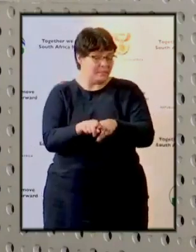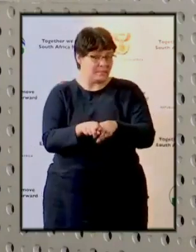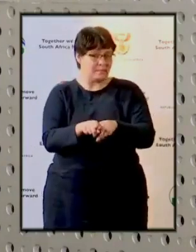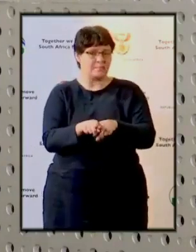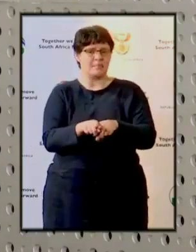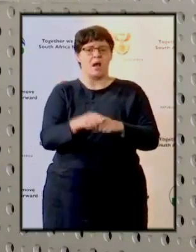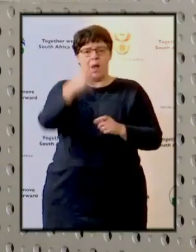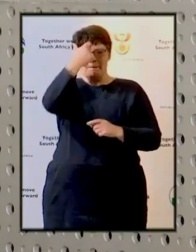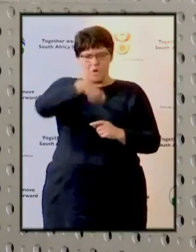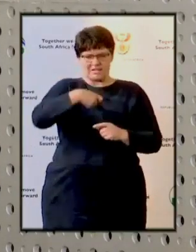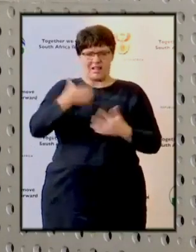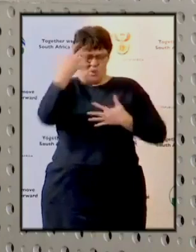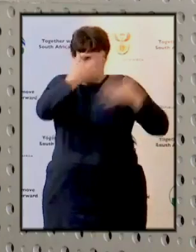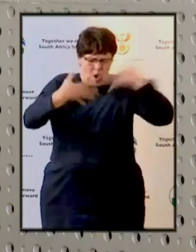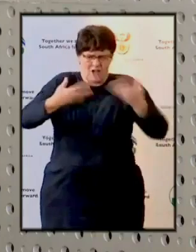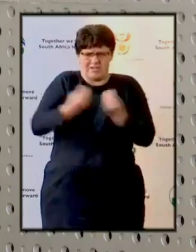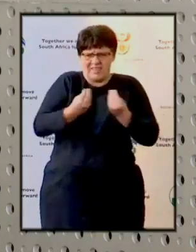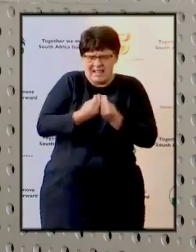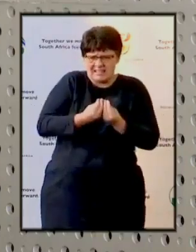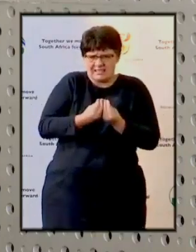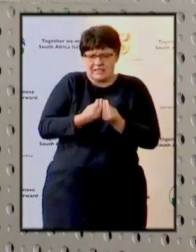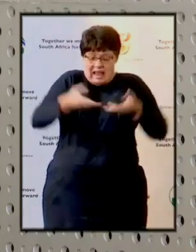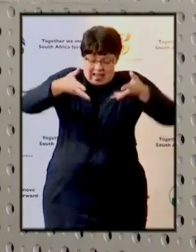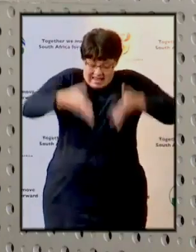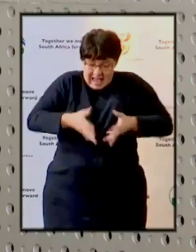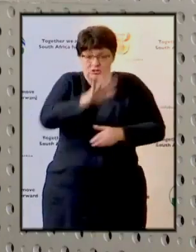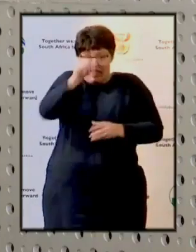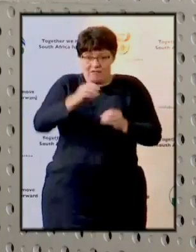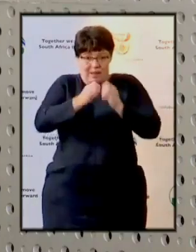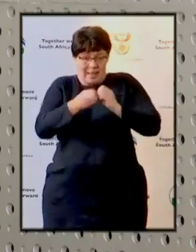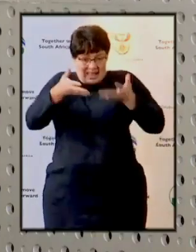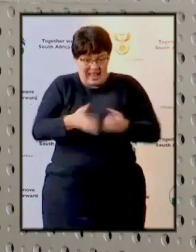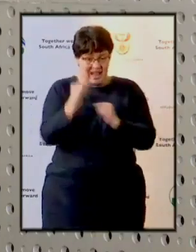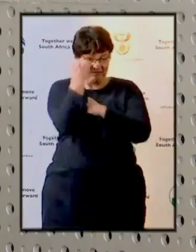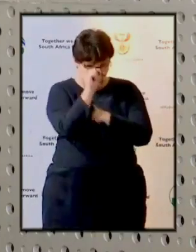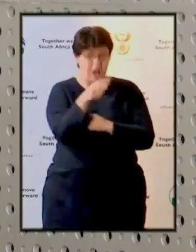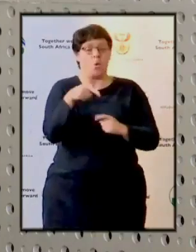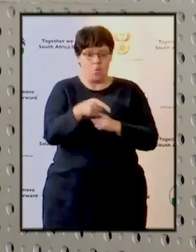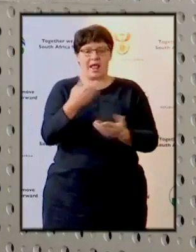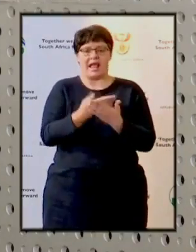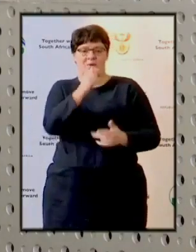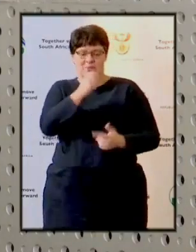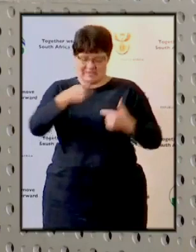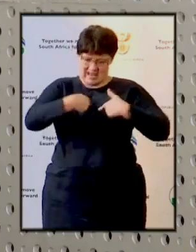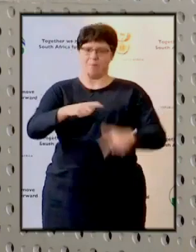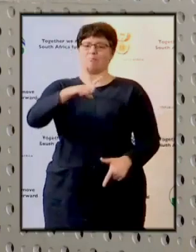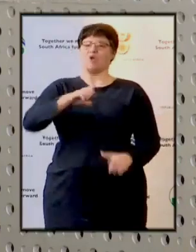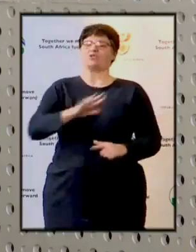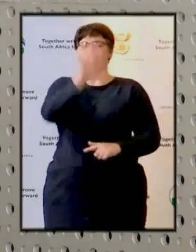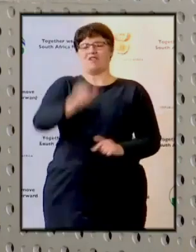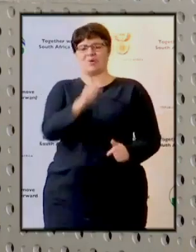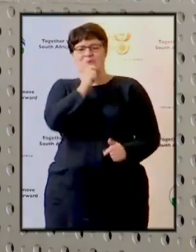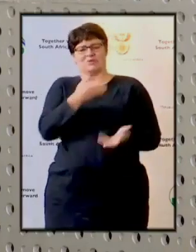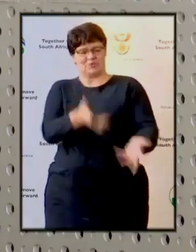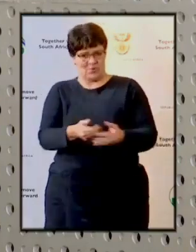of personal toiletries made here in South African factories that we can proudly use. When industry